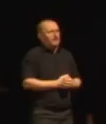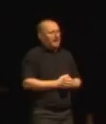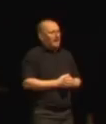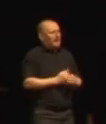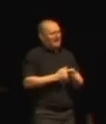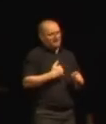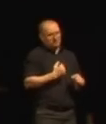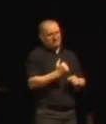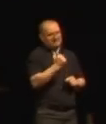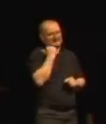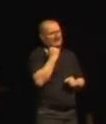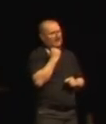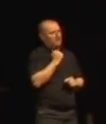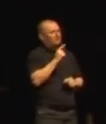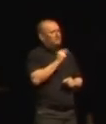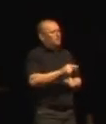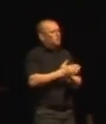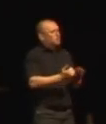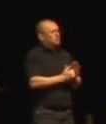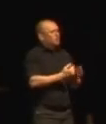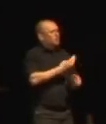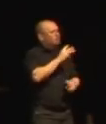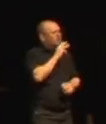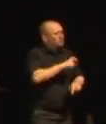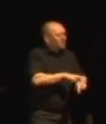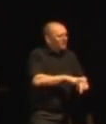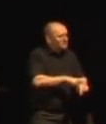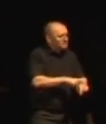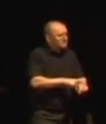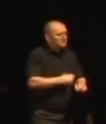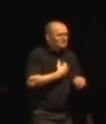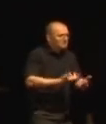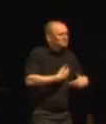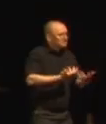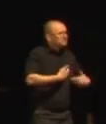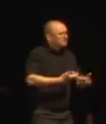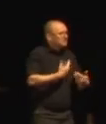times. Mozillians really care, and they want to do better.